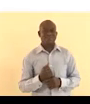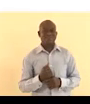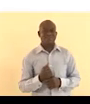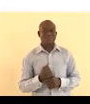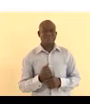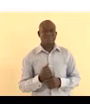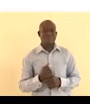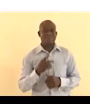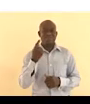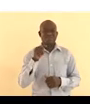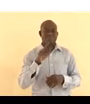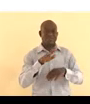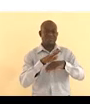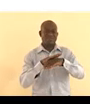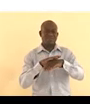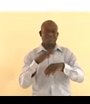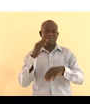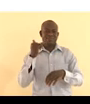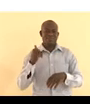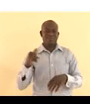The burden of a prophet.